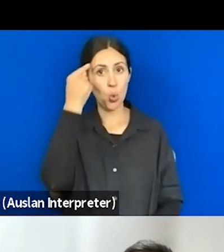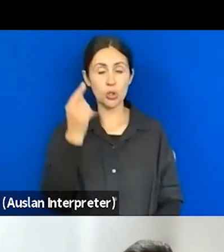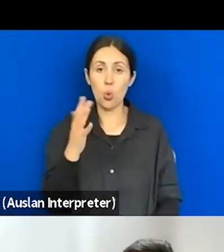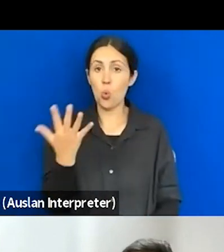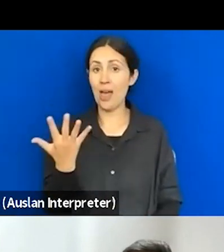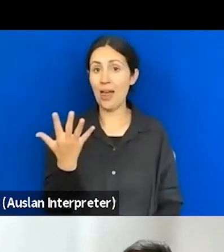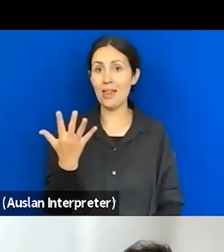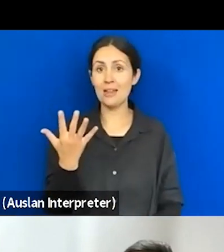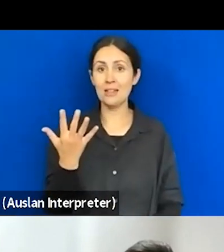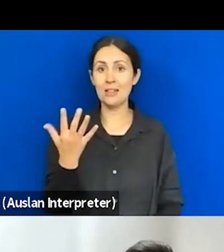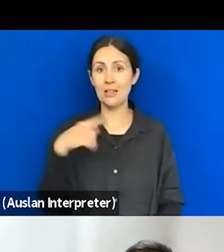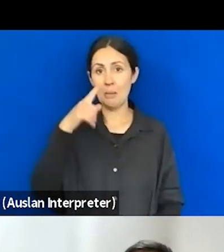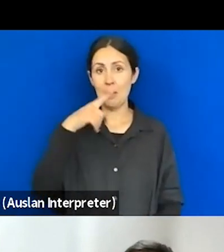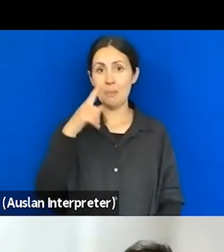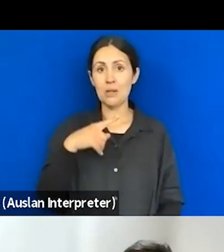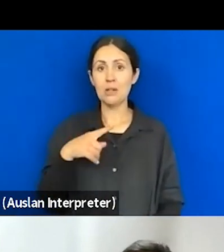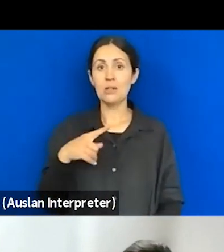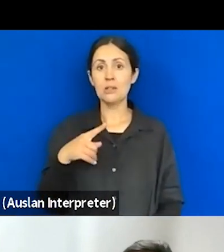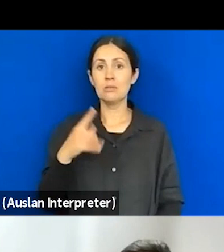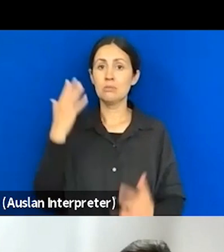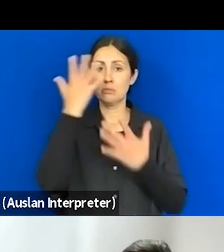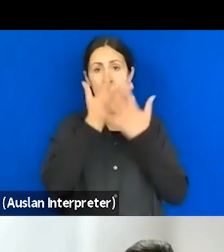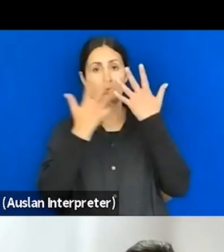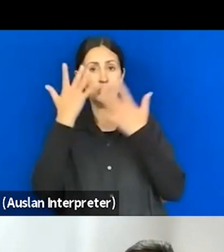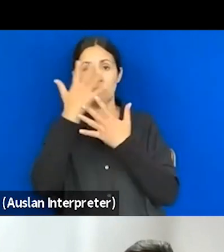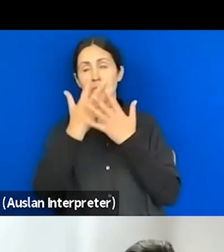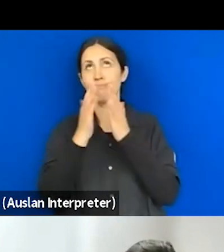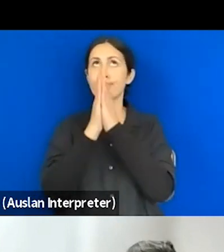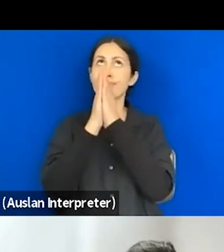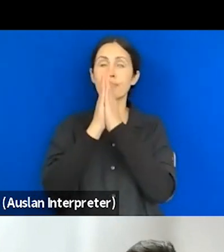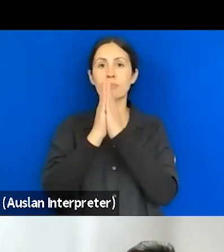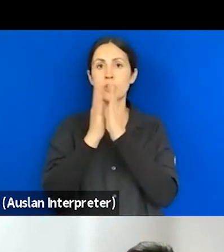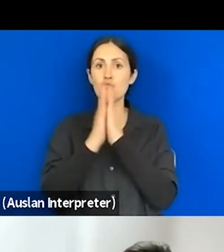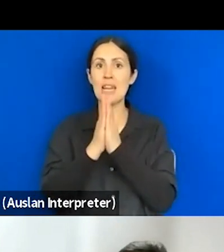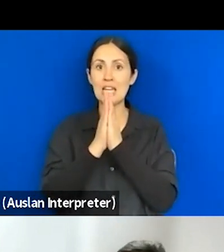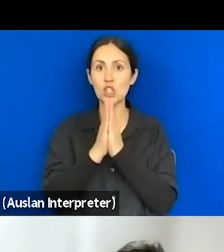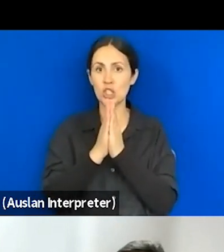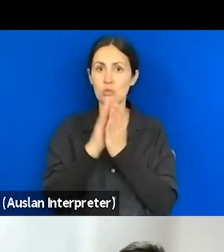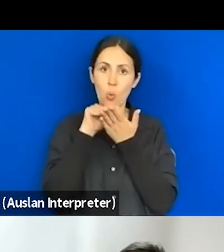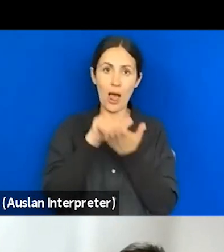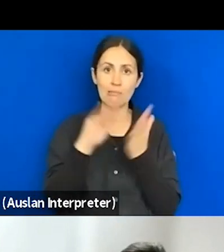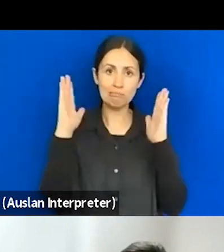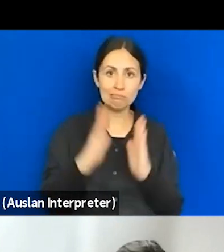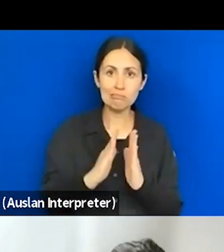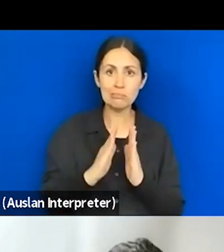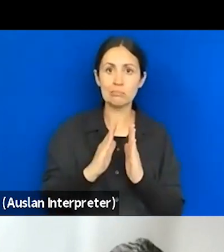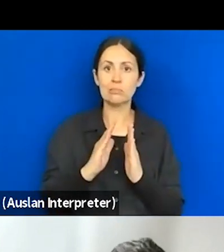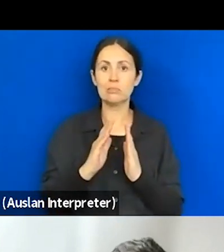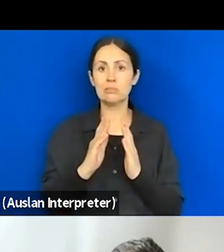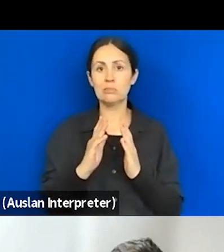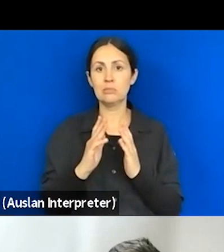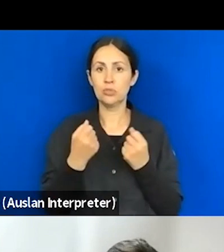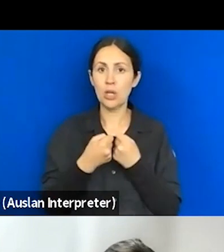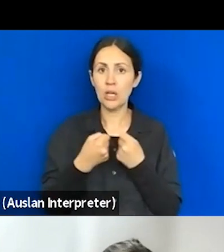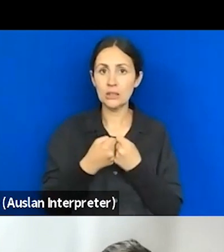a sense of awe and possibly even religiosity might be a treatment effect modifier. For having, you know, people